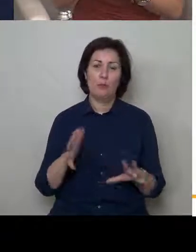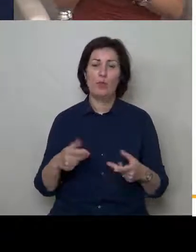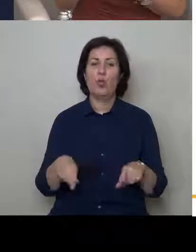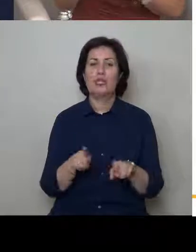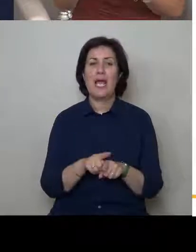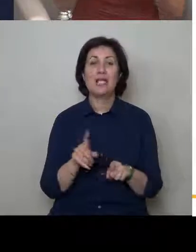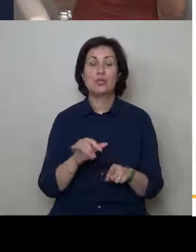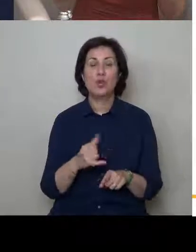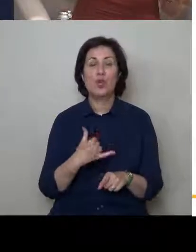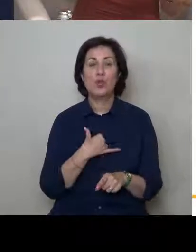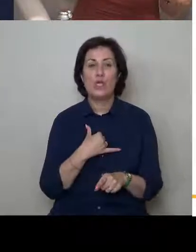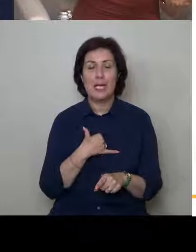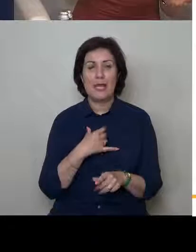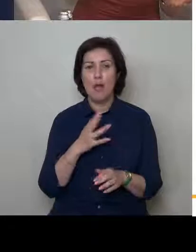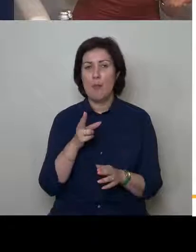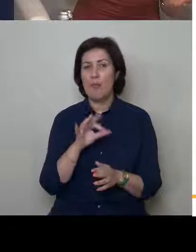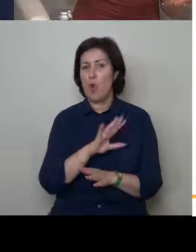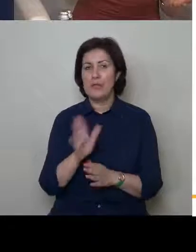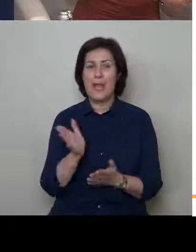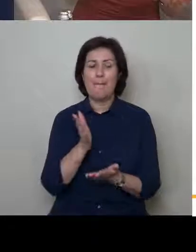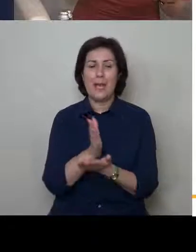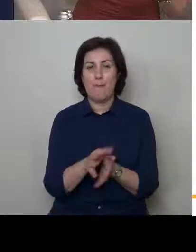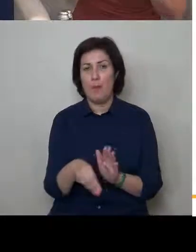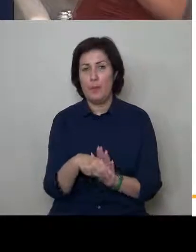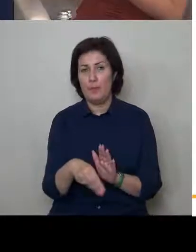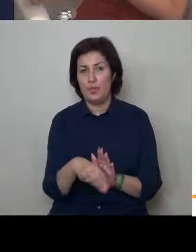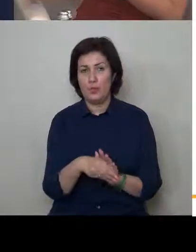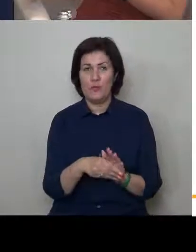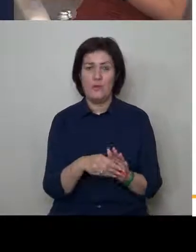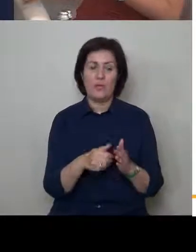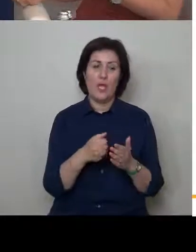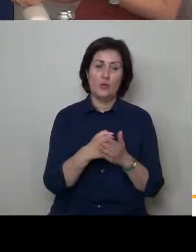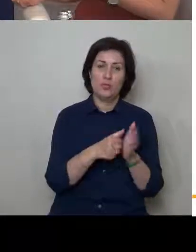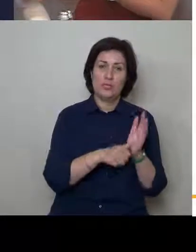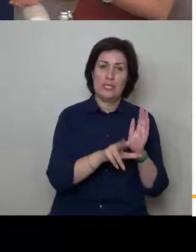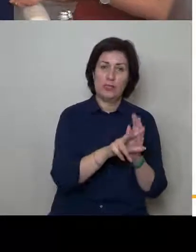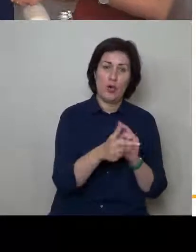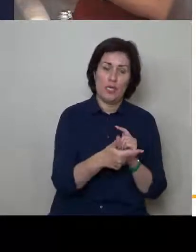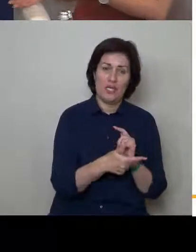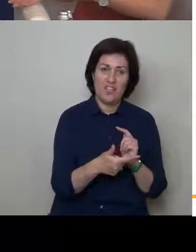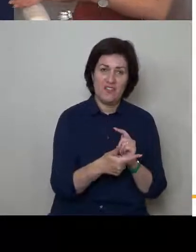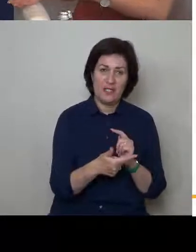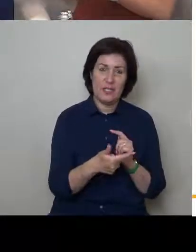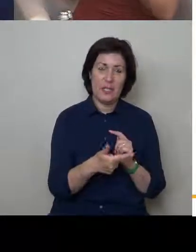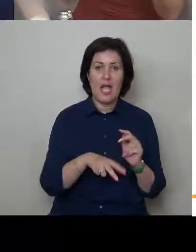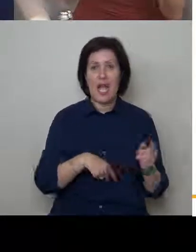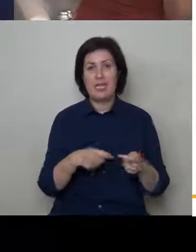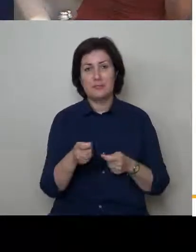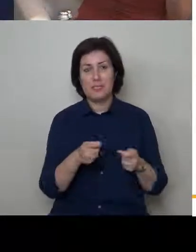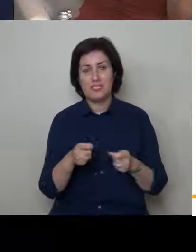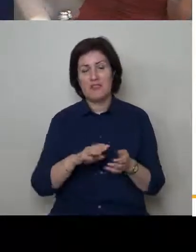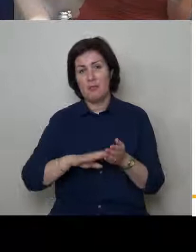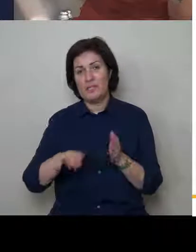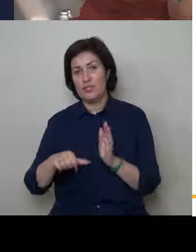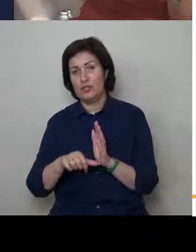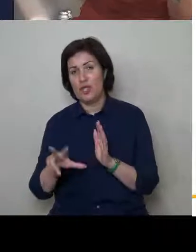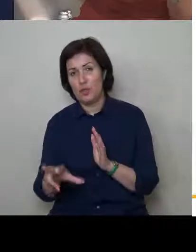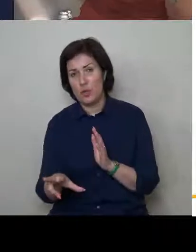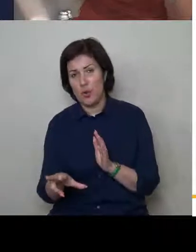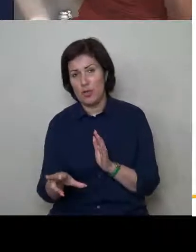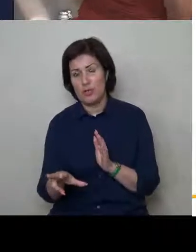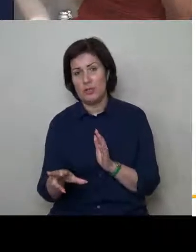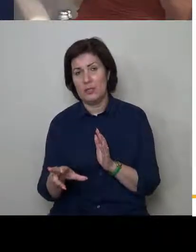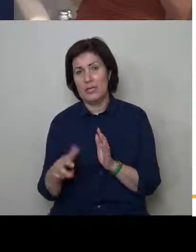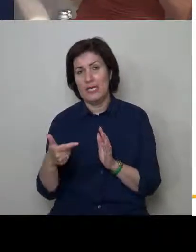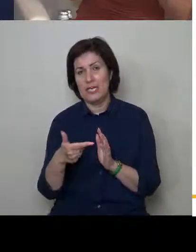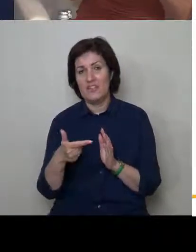unlawful campaigning. There are certain doubts about whether it is correct, but we should of course avoid the situation if it